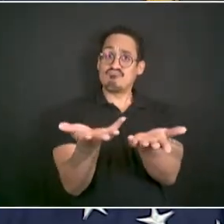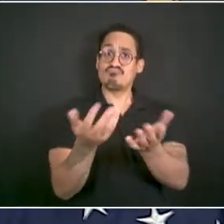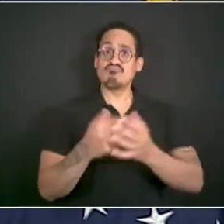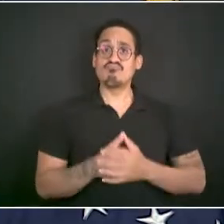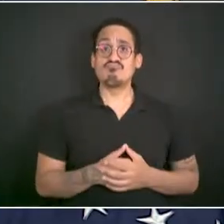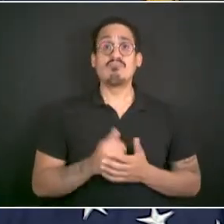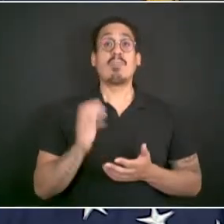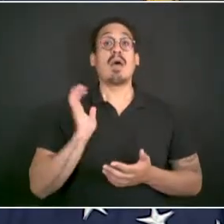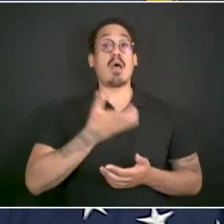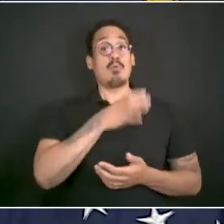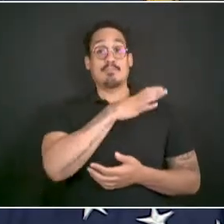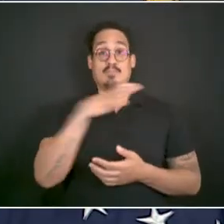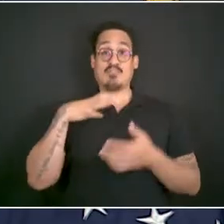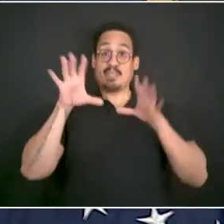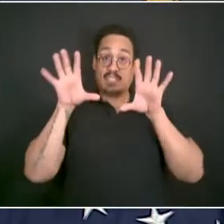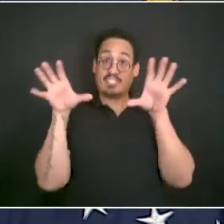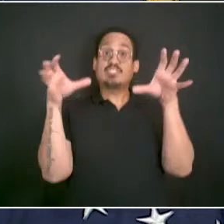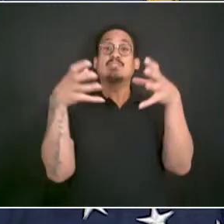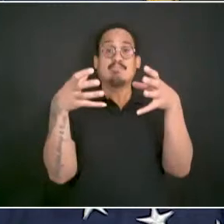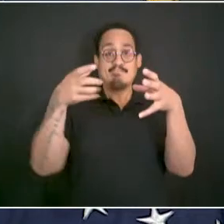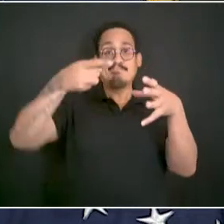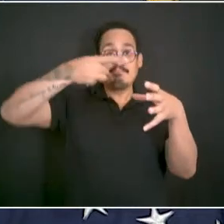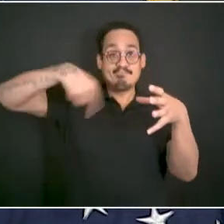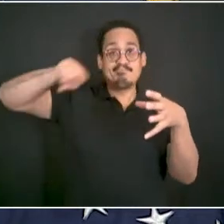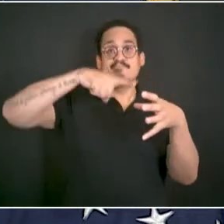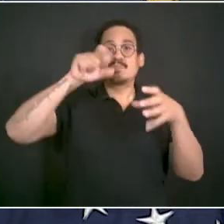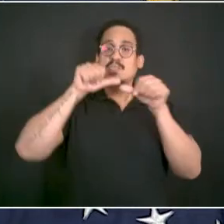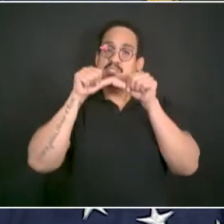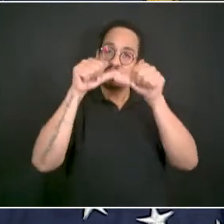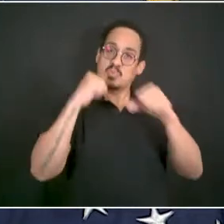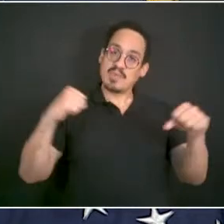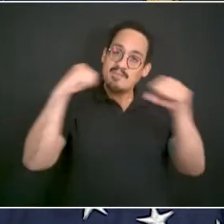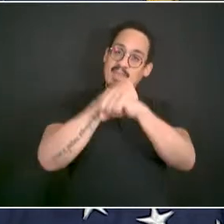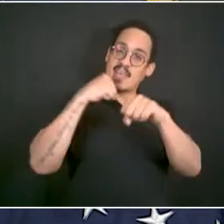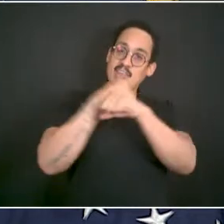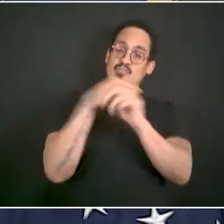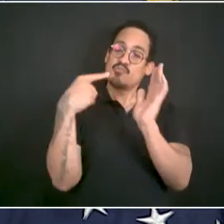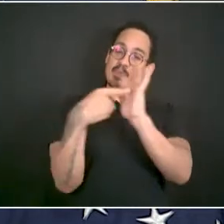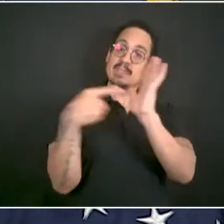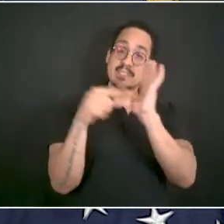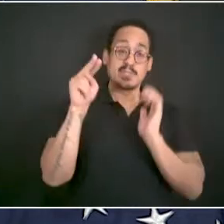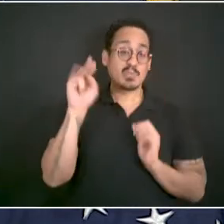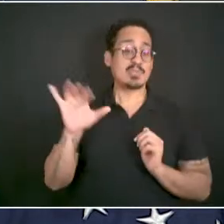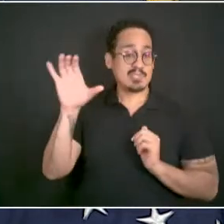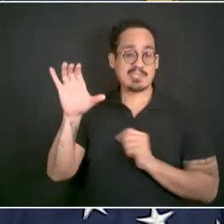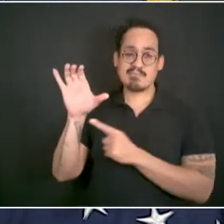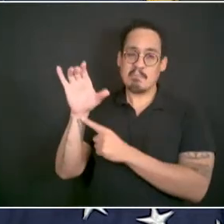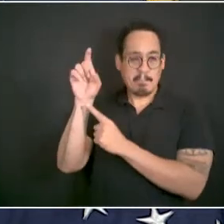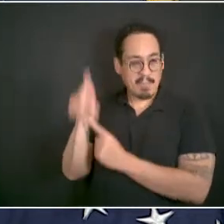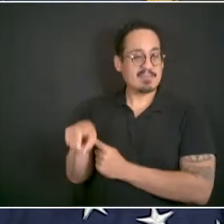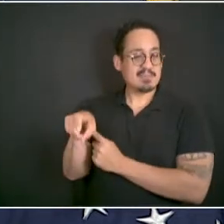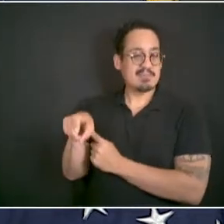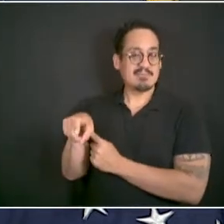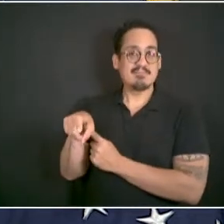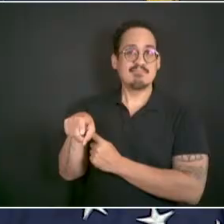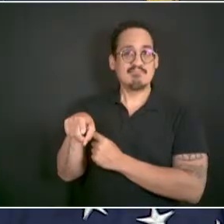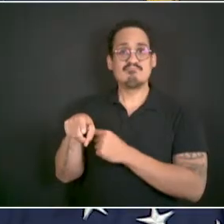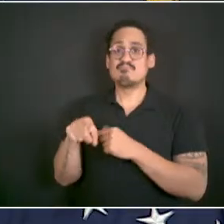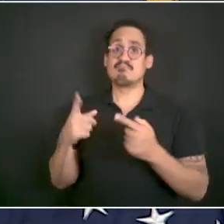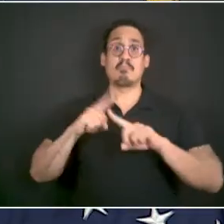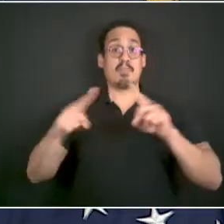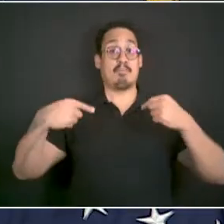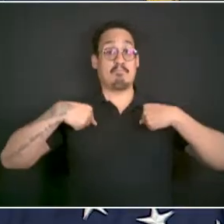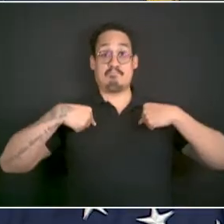of New York City, like I'm fighting on behalf of New York City. They must do so. But I